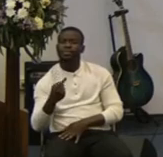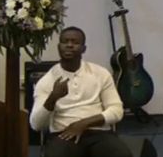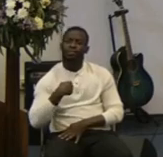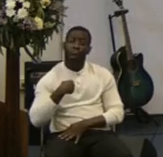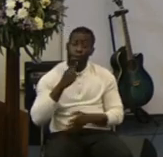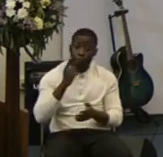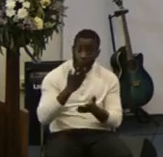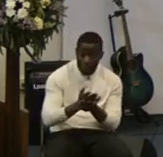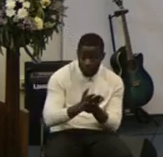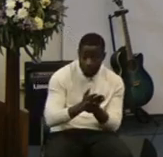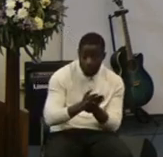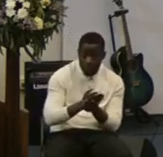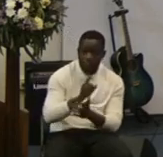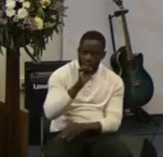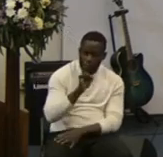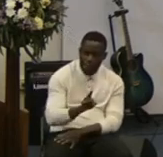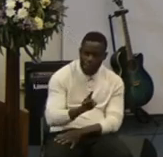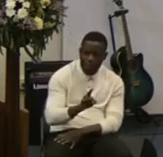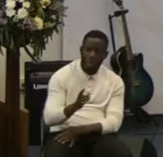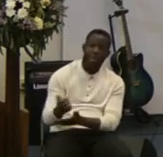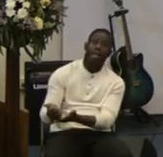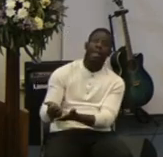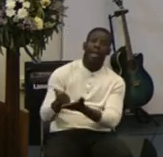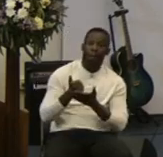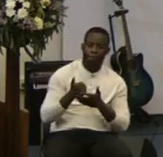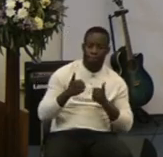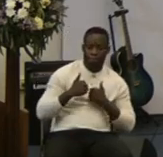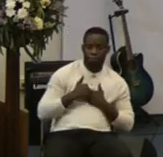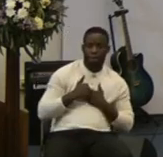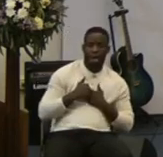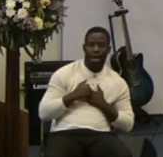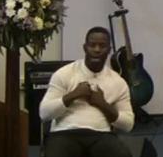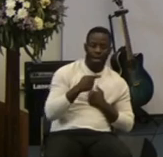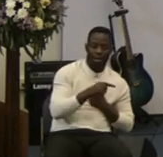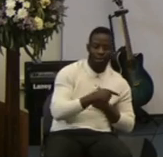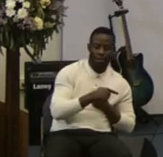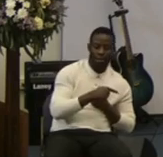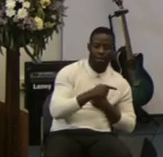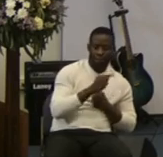"I do believe, but help my unbelief."